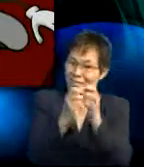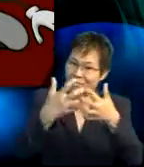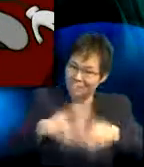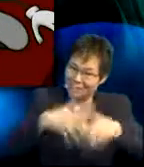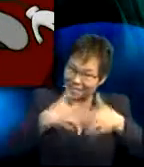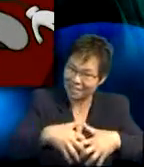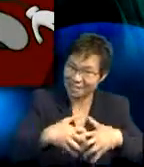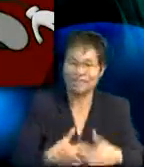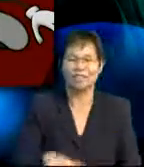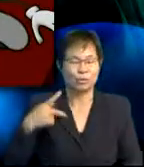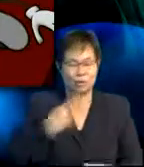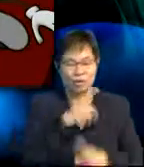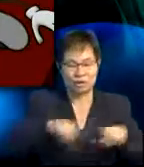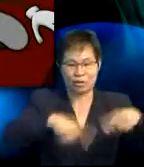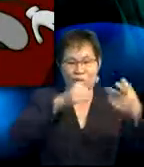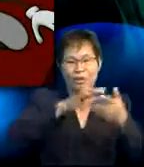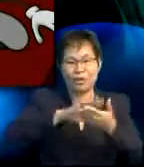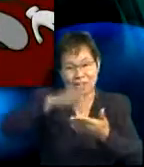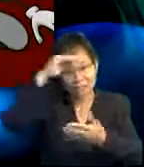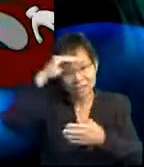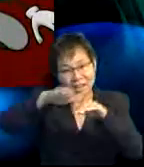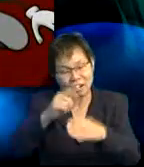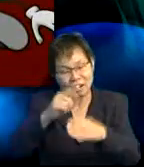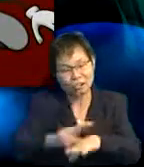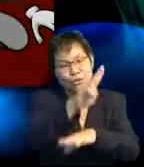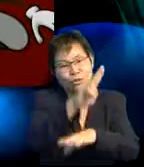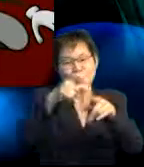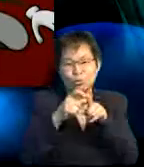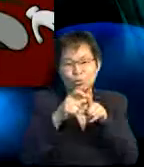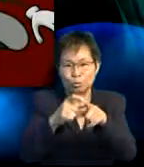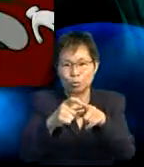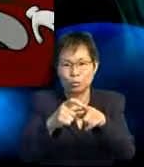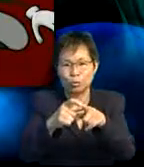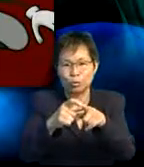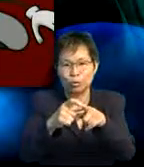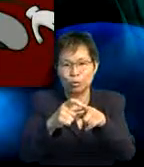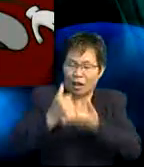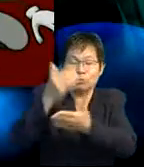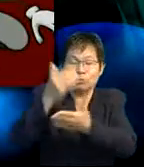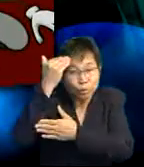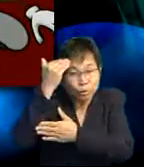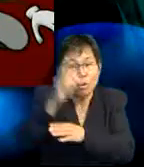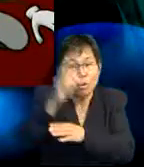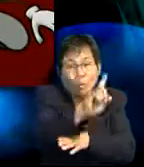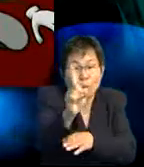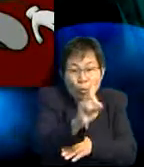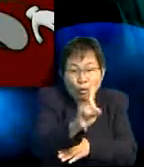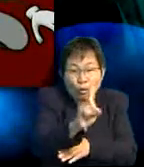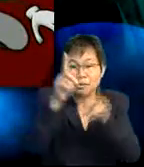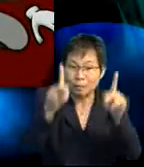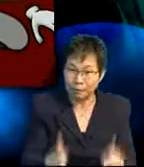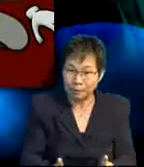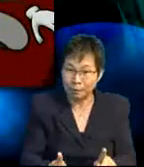machine. We're going to learn how to use words to help us know where